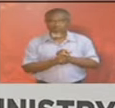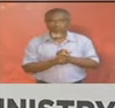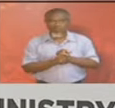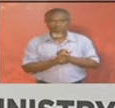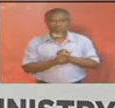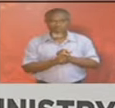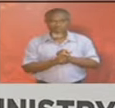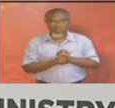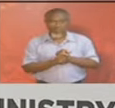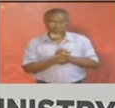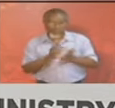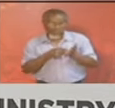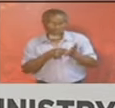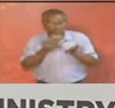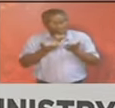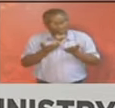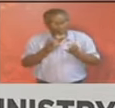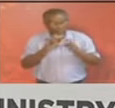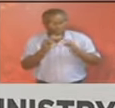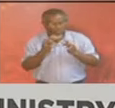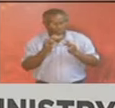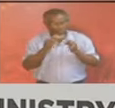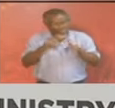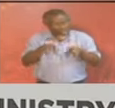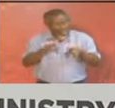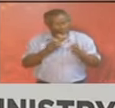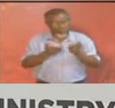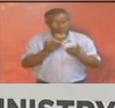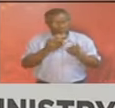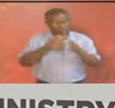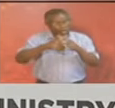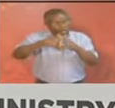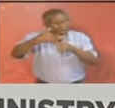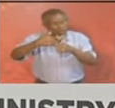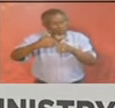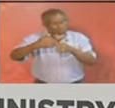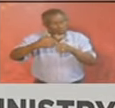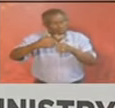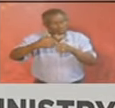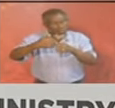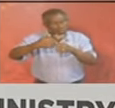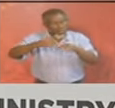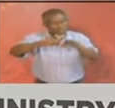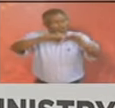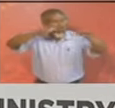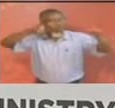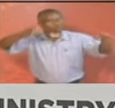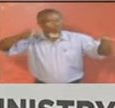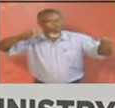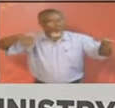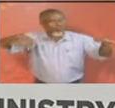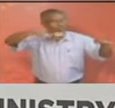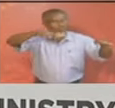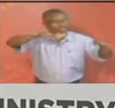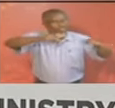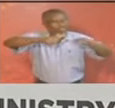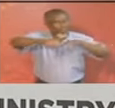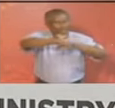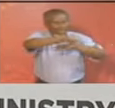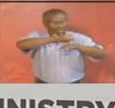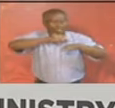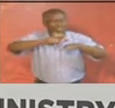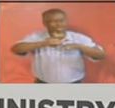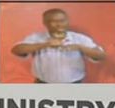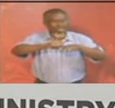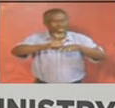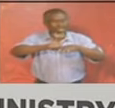could be outdoor activities or in areas that are well ventilated. For religious leaders, we know it's the Easter